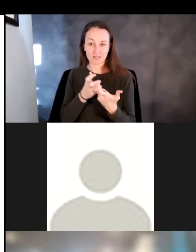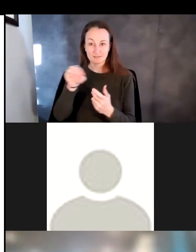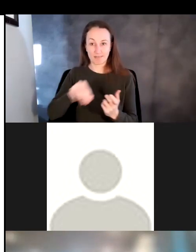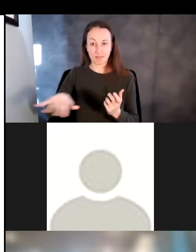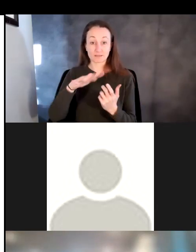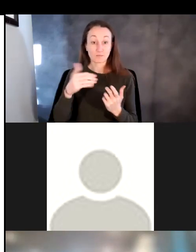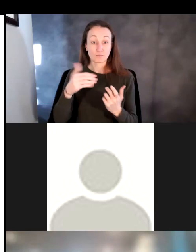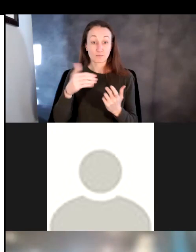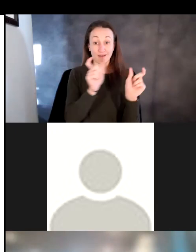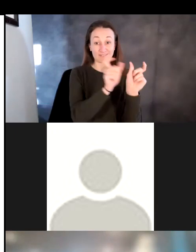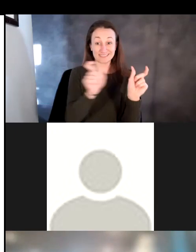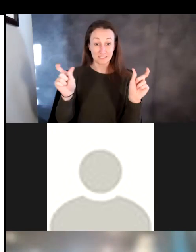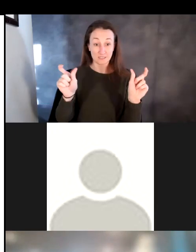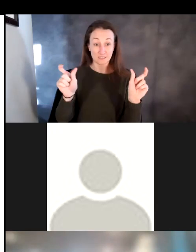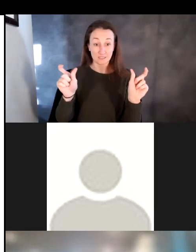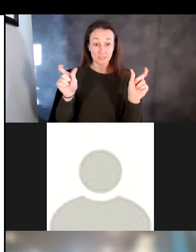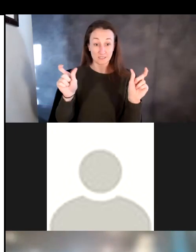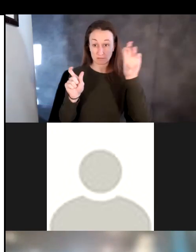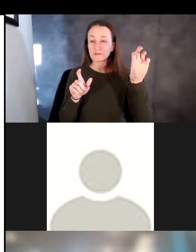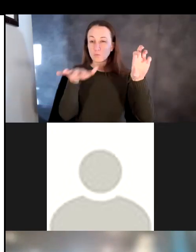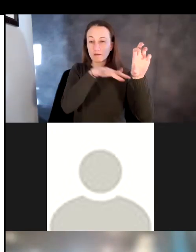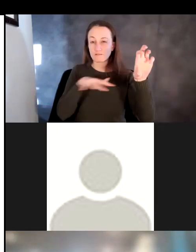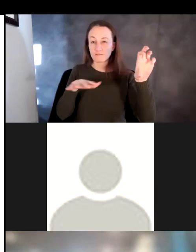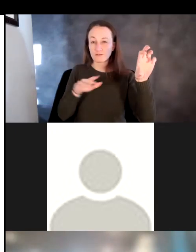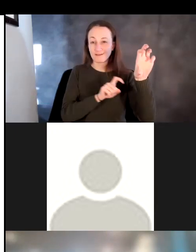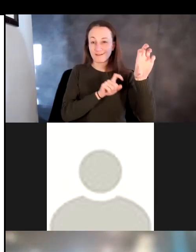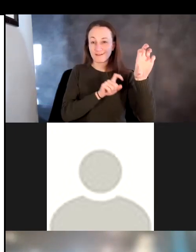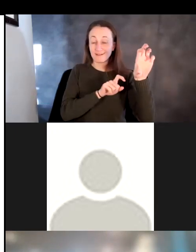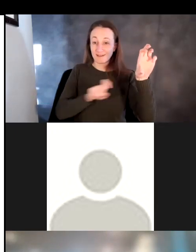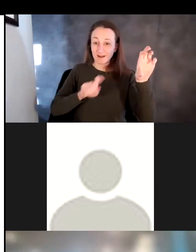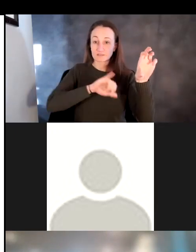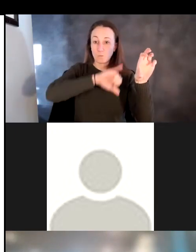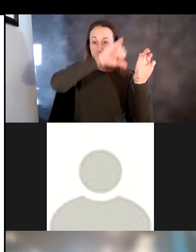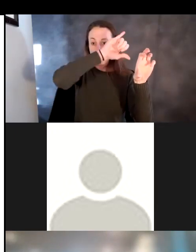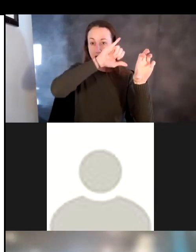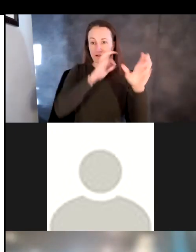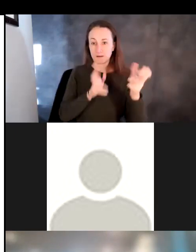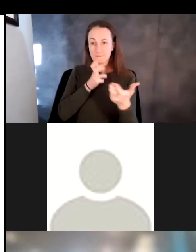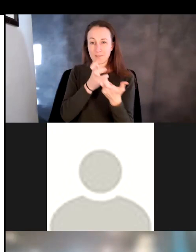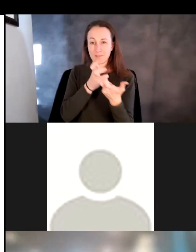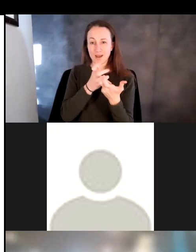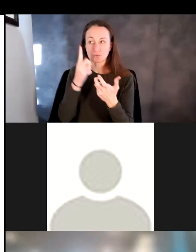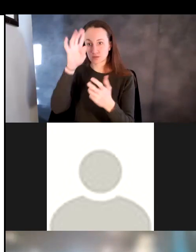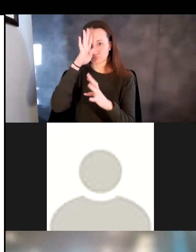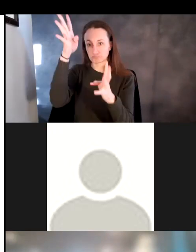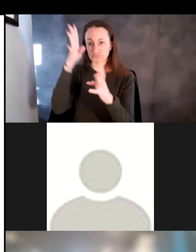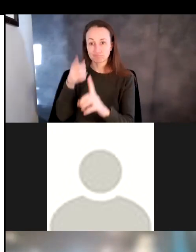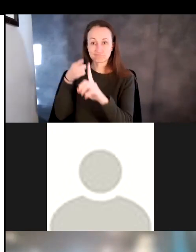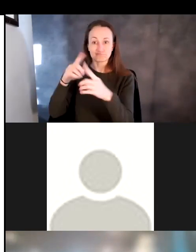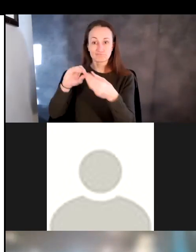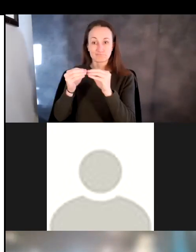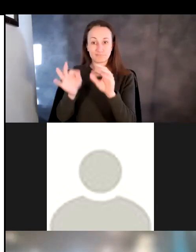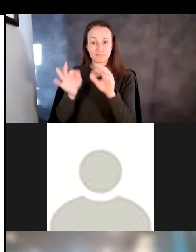sequence represented here in the XY plane space mapped to some fitness, where fitness is some value that we care